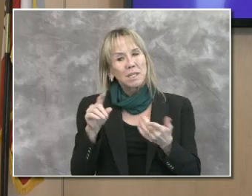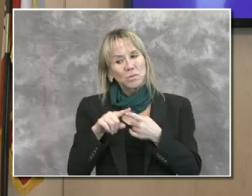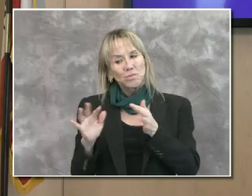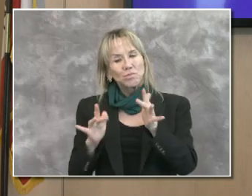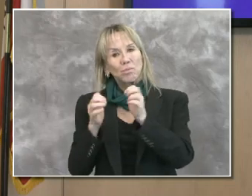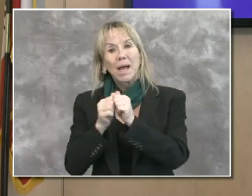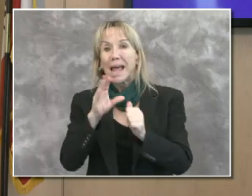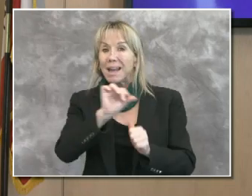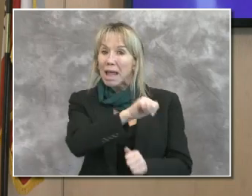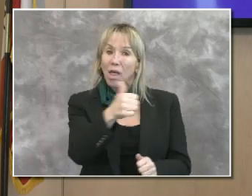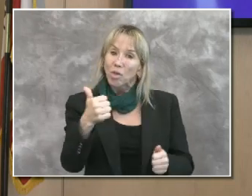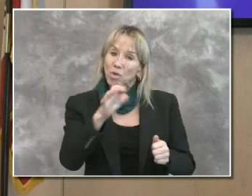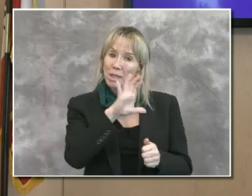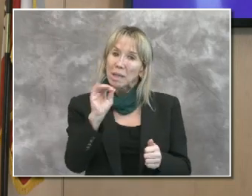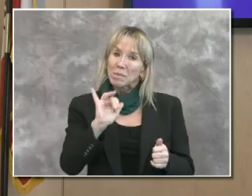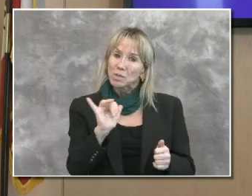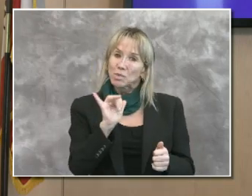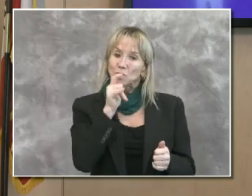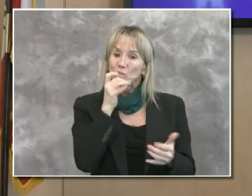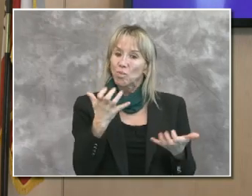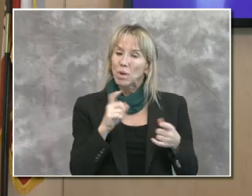provide these types of services in San Diego County.